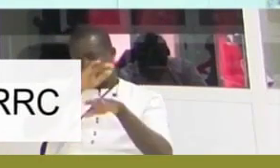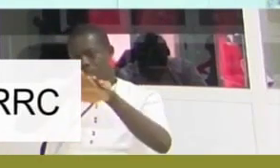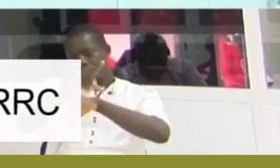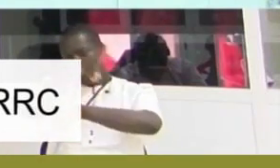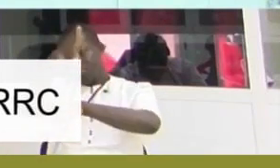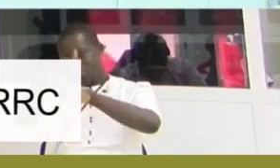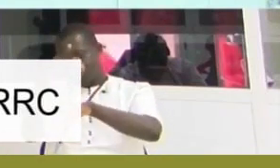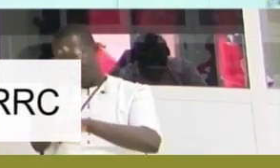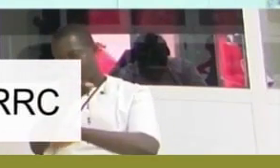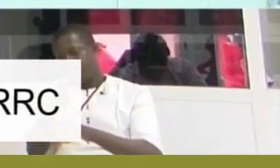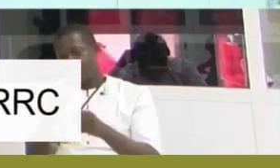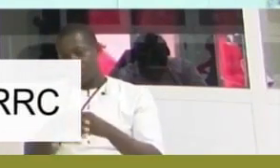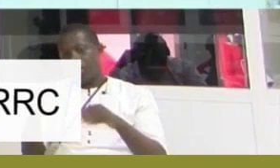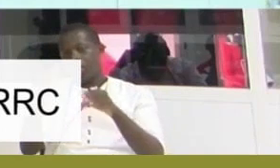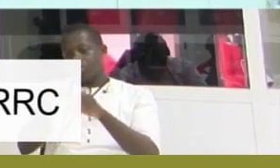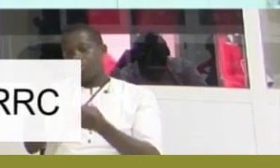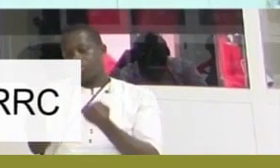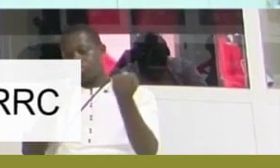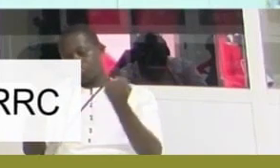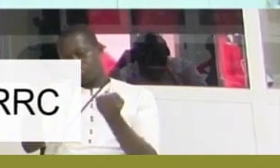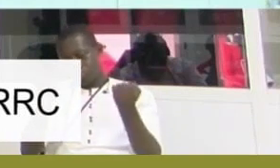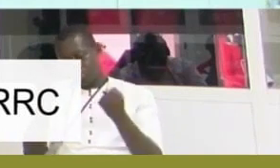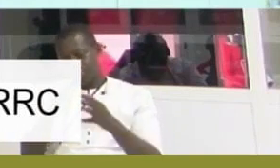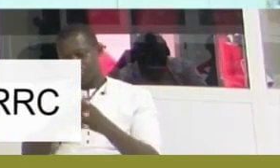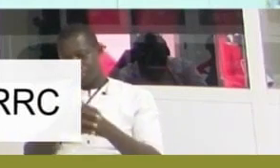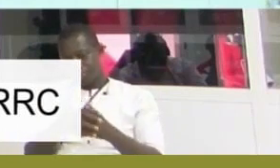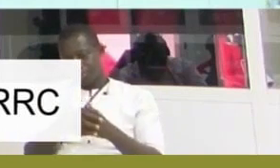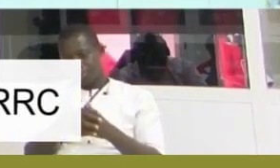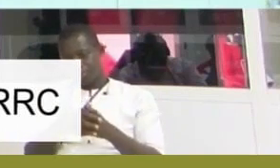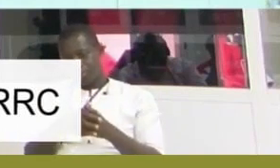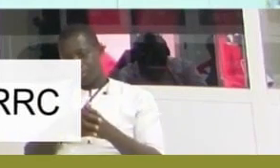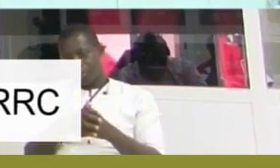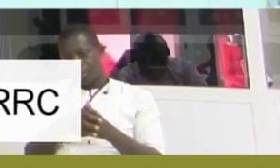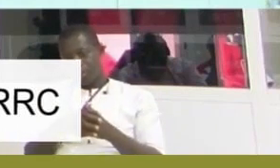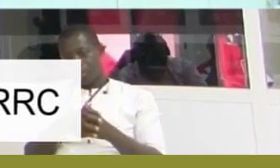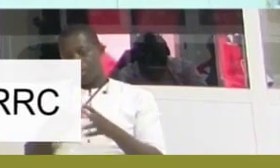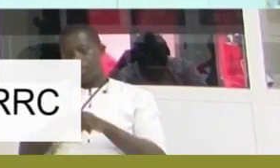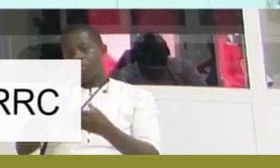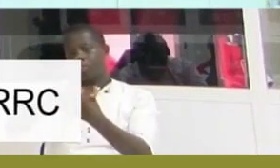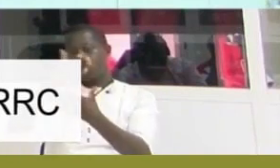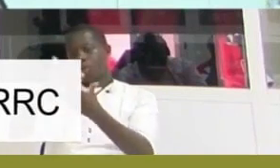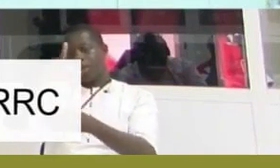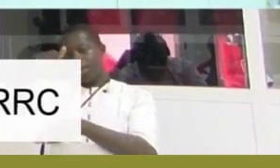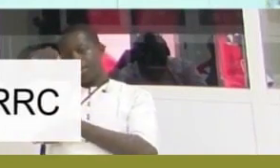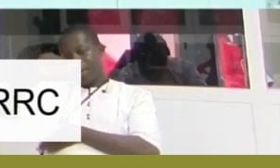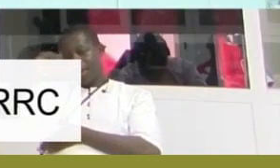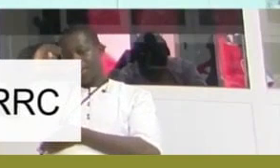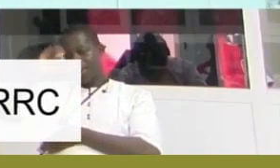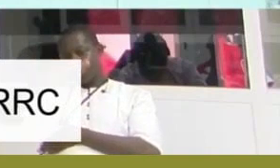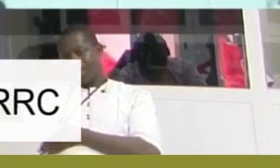kept. Nga dundi moto kono. We put him into a vehicle. Itum pasan anin chairman. Fo inin